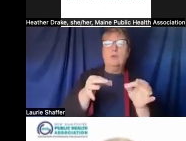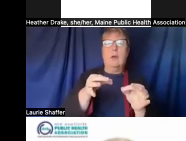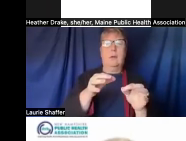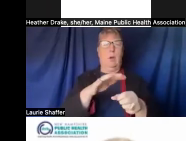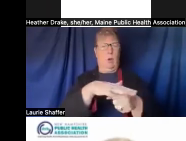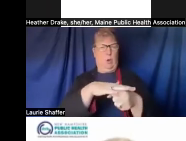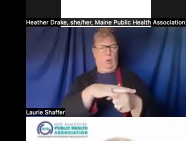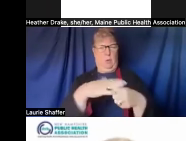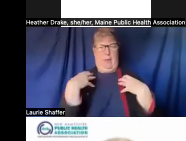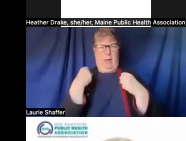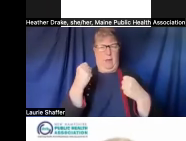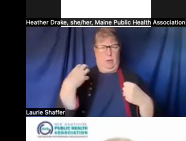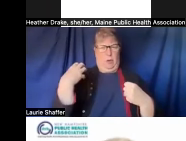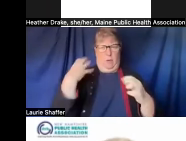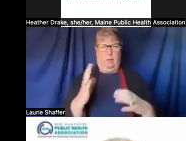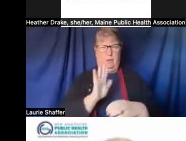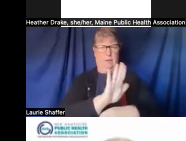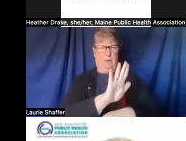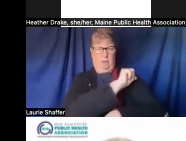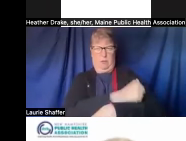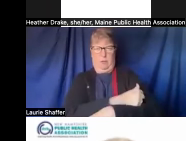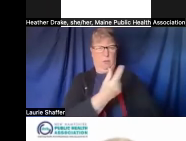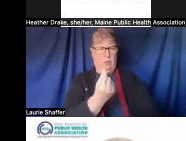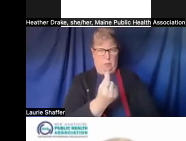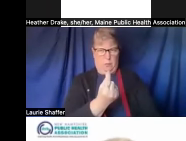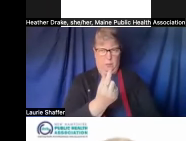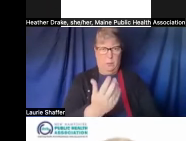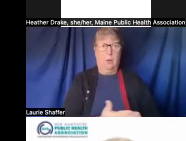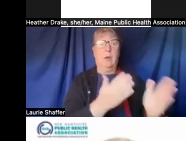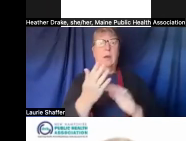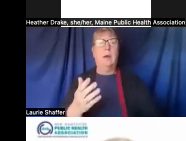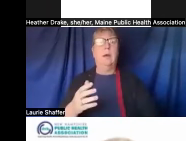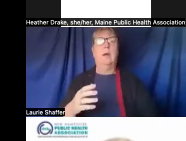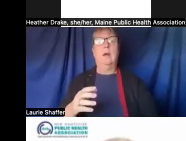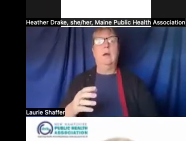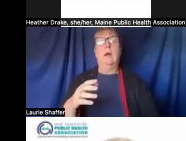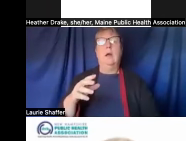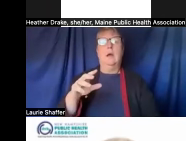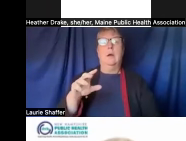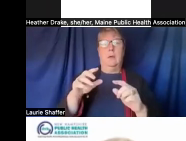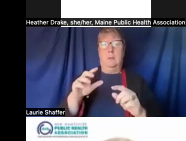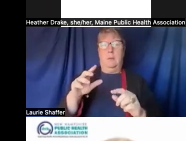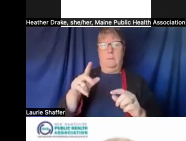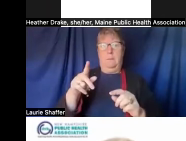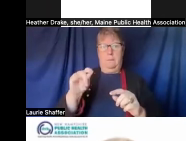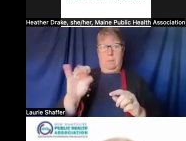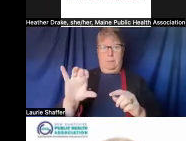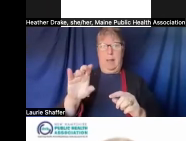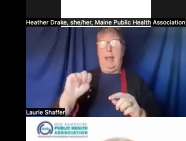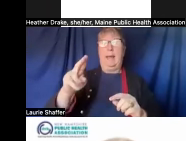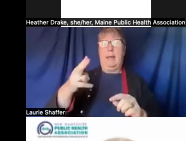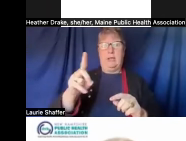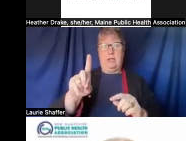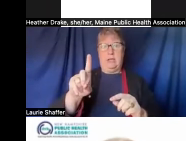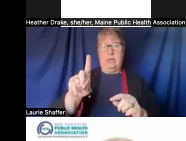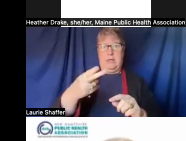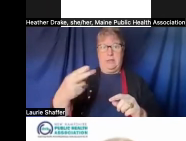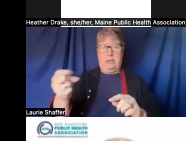officer, clarify the role of the New Hampshire Department of Health and Human Services, and then from here on out, I'll just refer to this as the